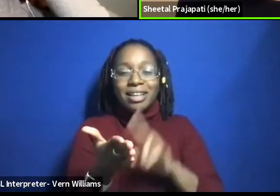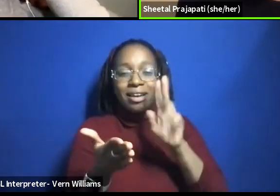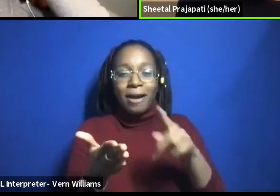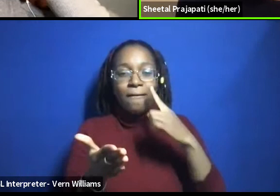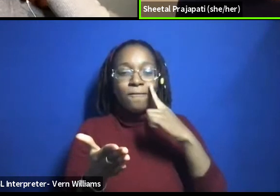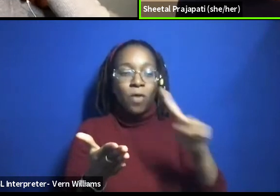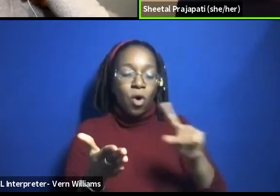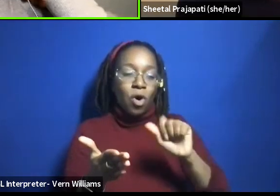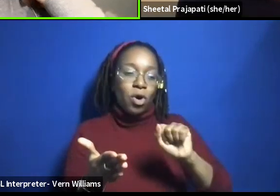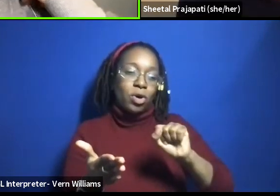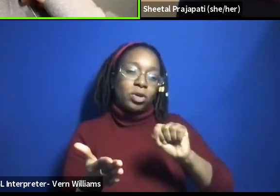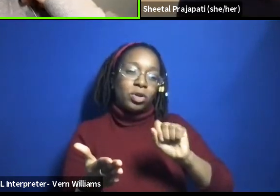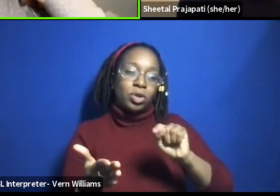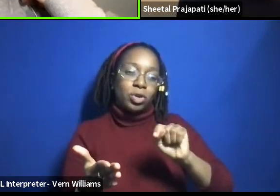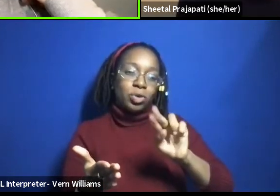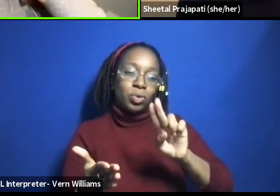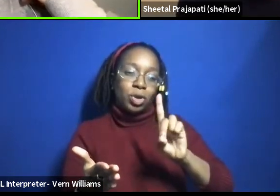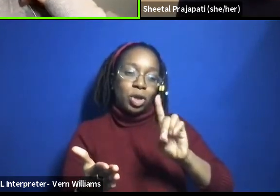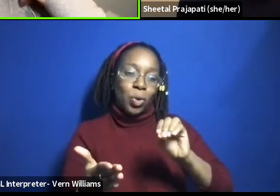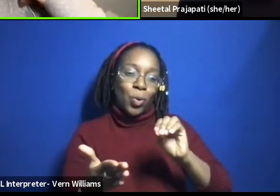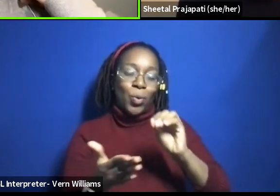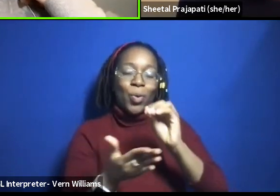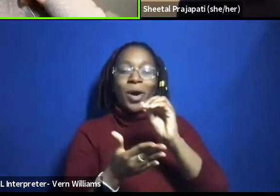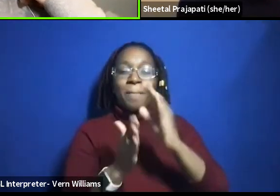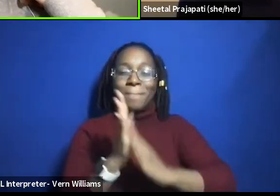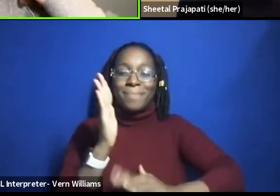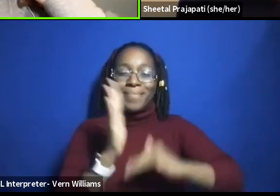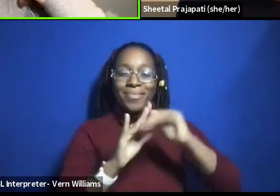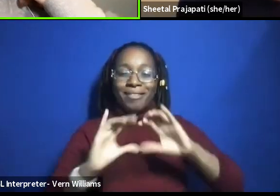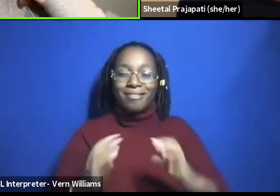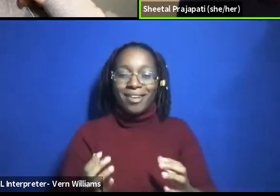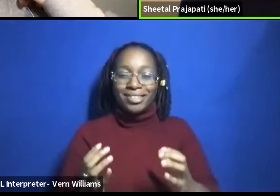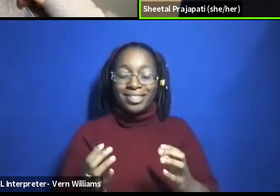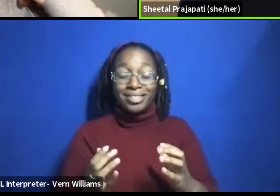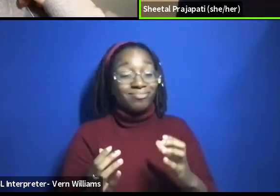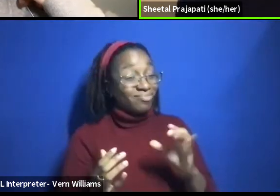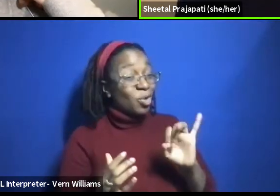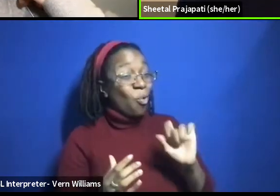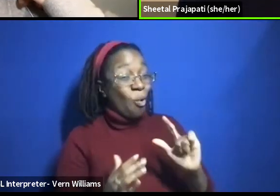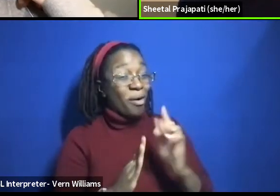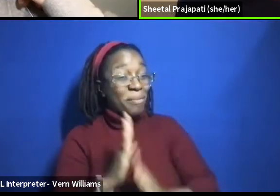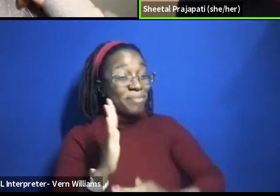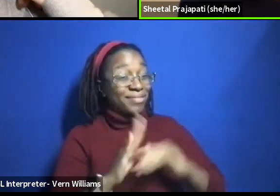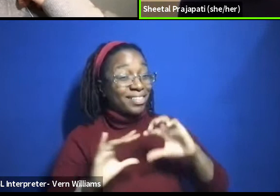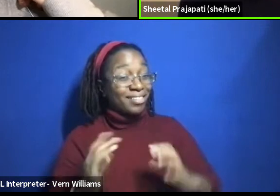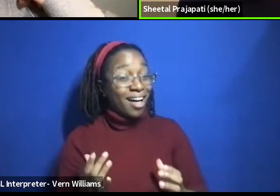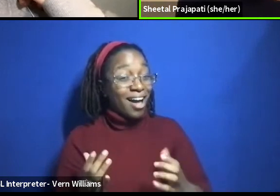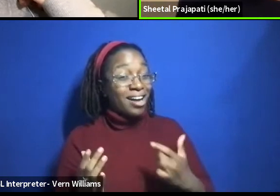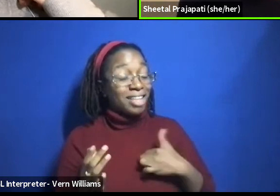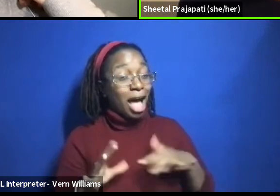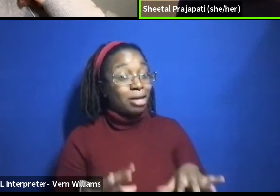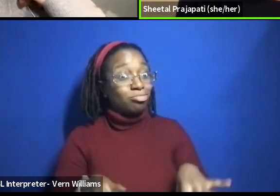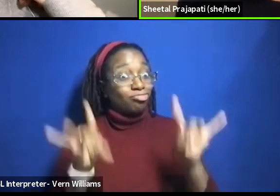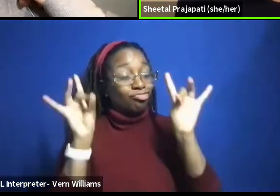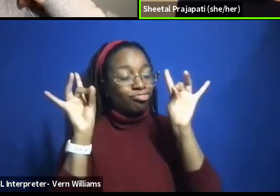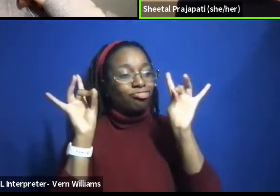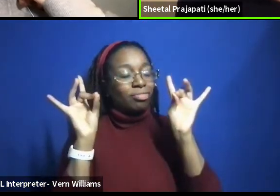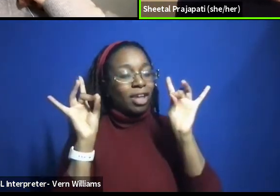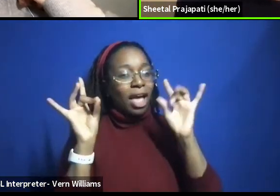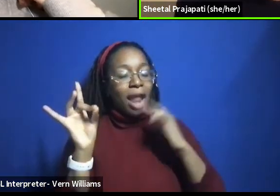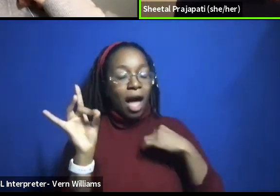class. And I took this painting class, it was an oil painting class, and I fell in love with